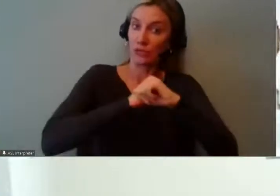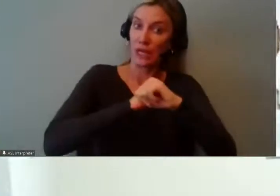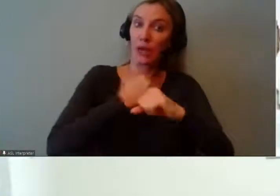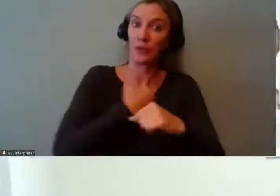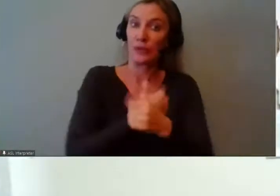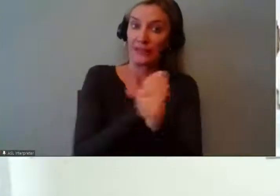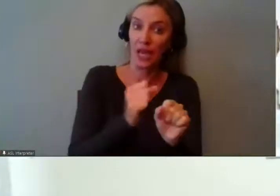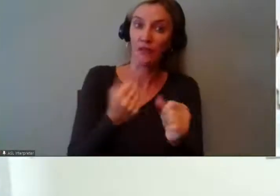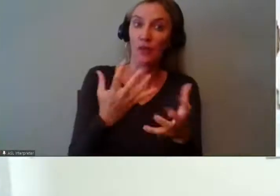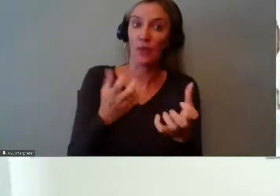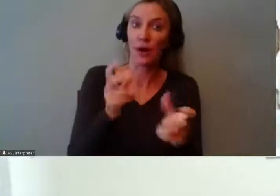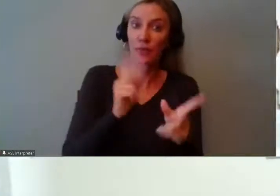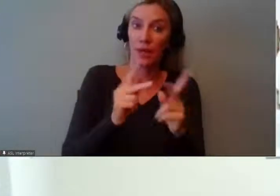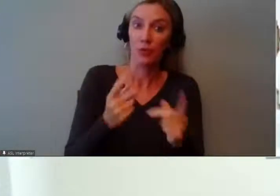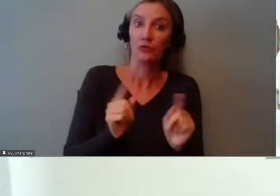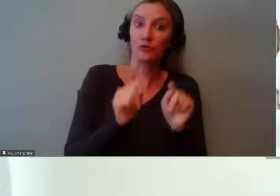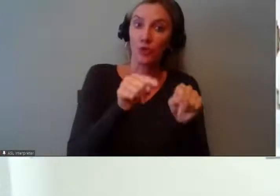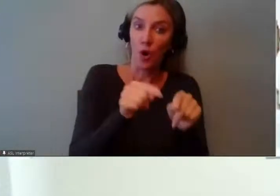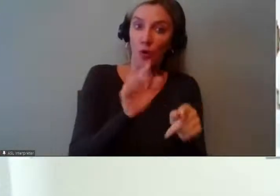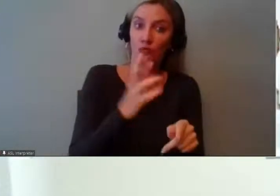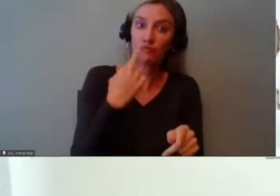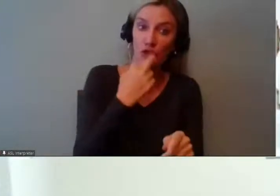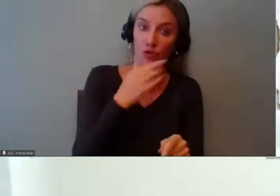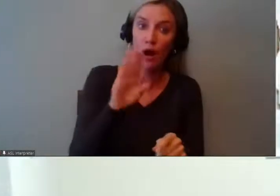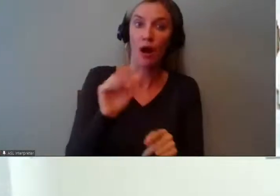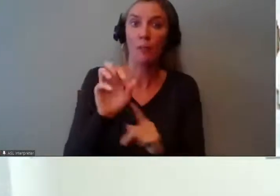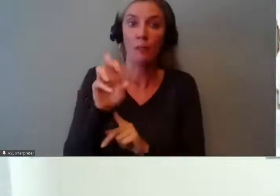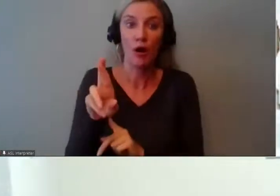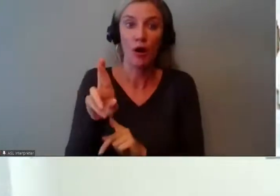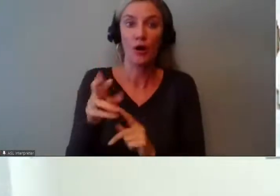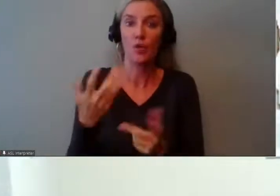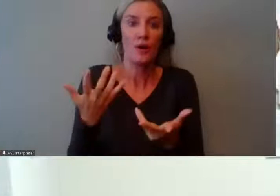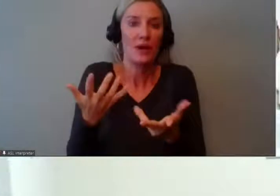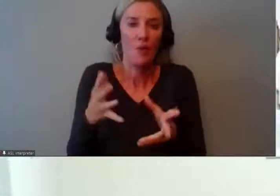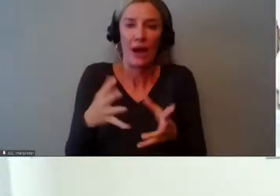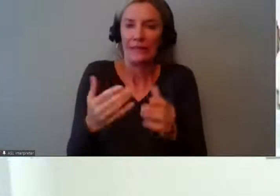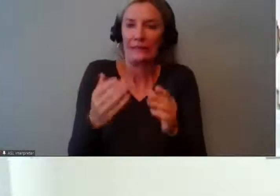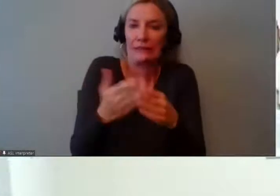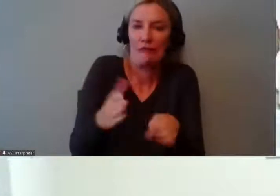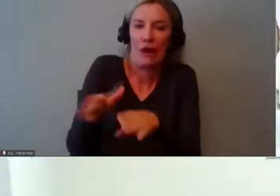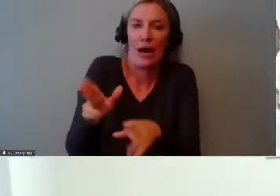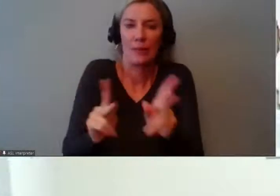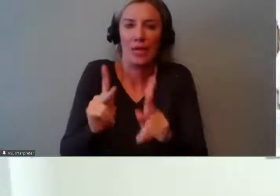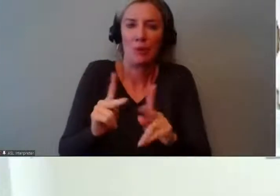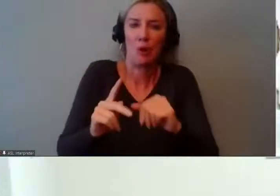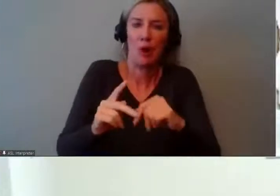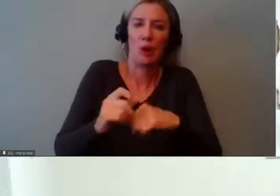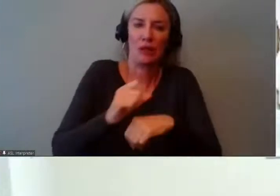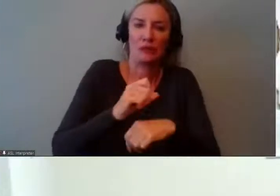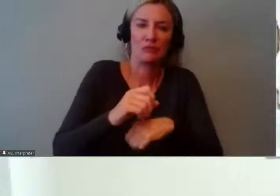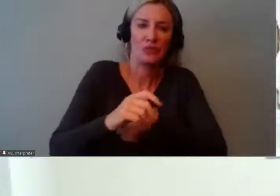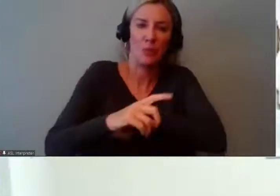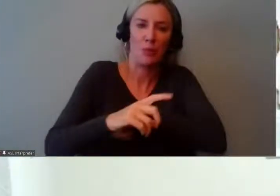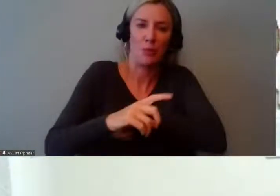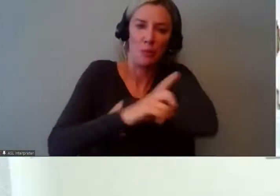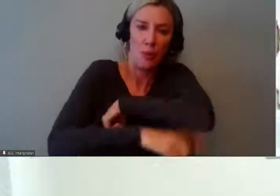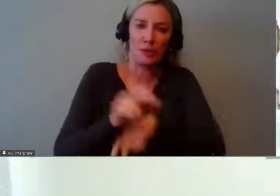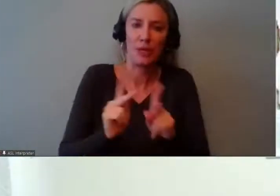bars. This is not being done to divide or to penalize anyone. We hope everybody will get on board with